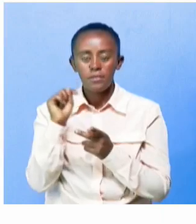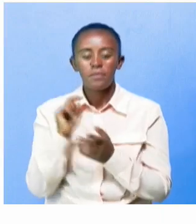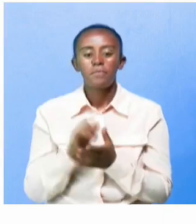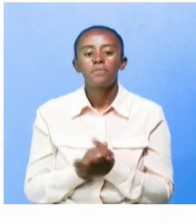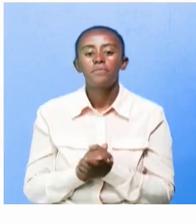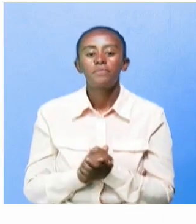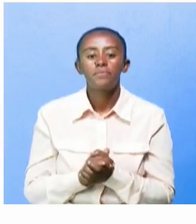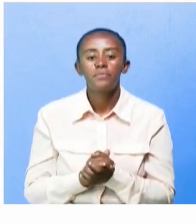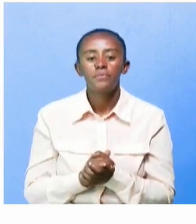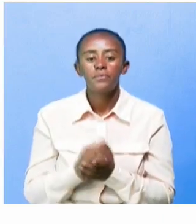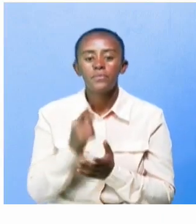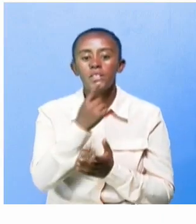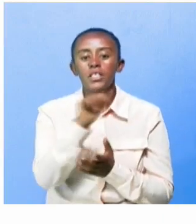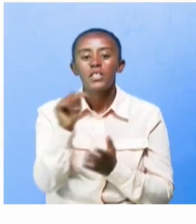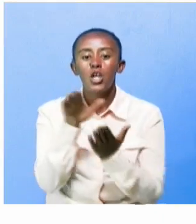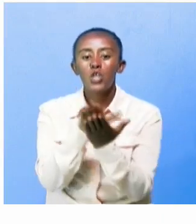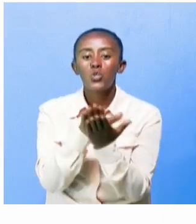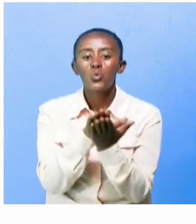the school.